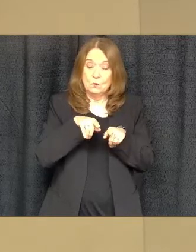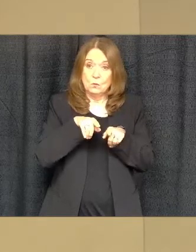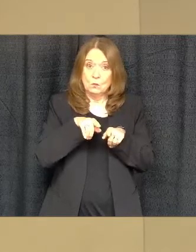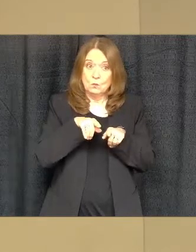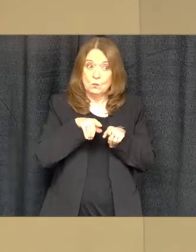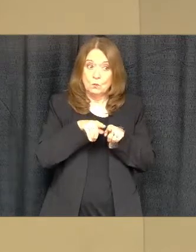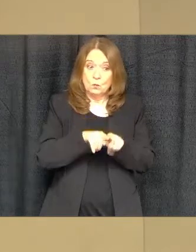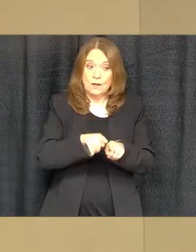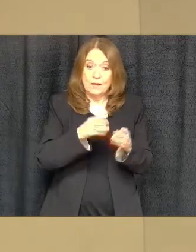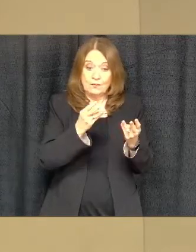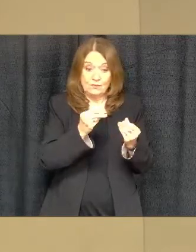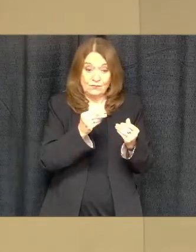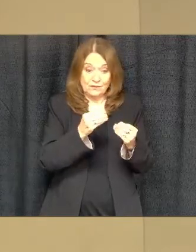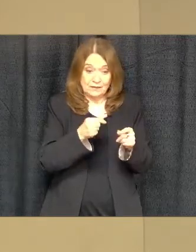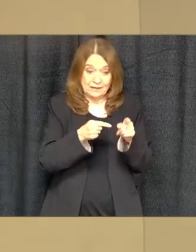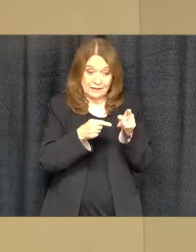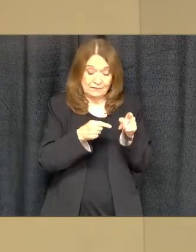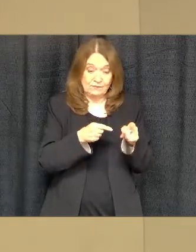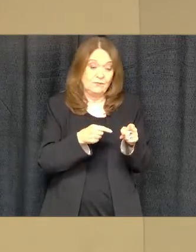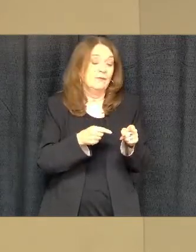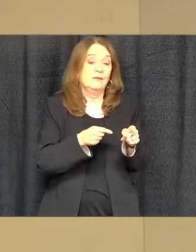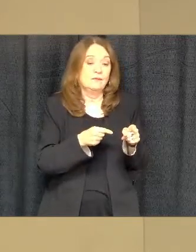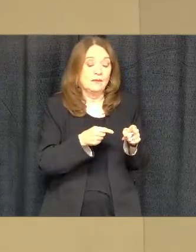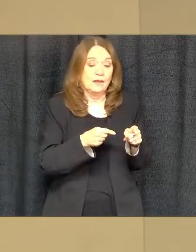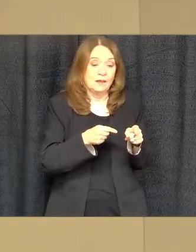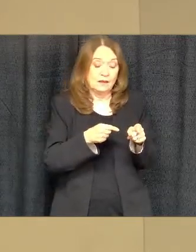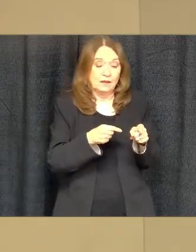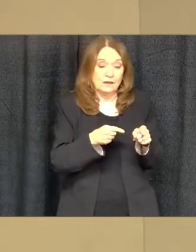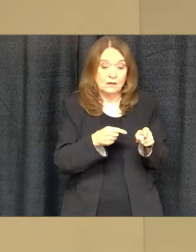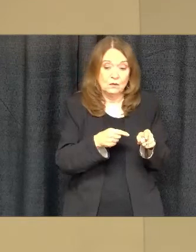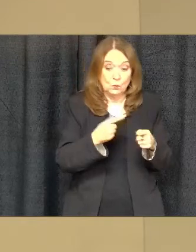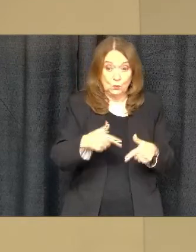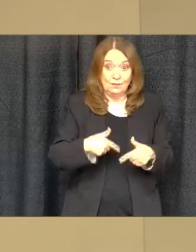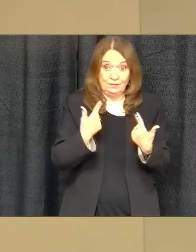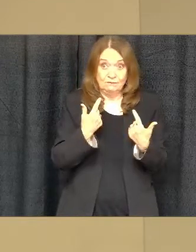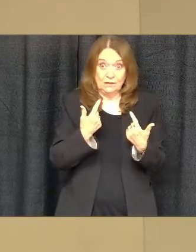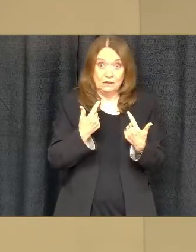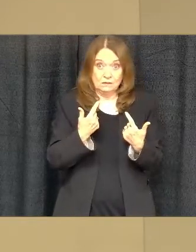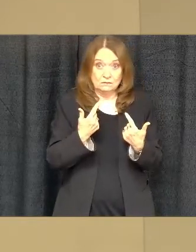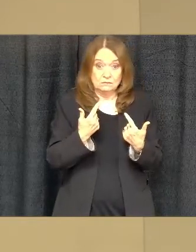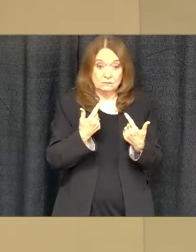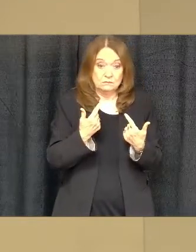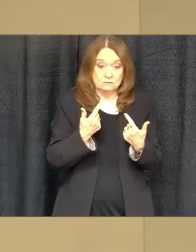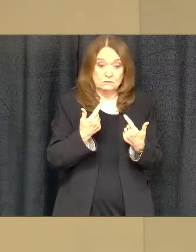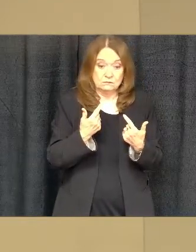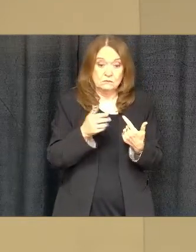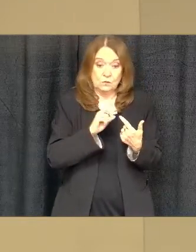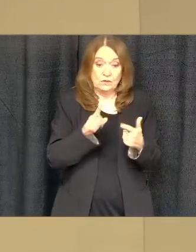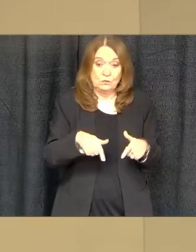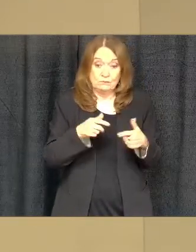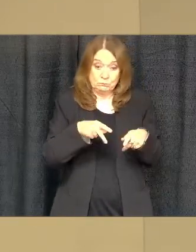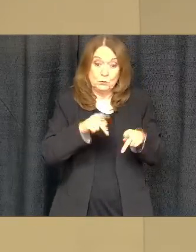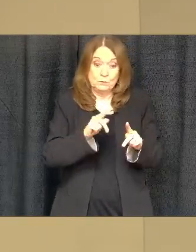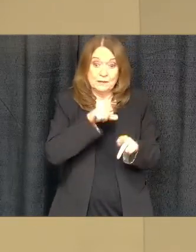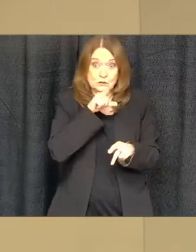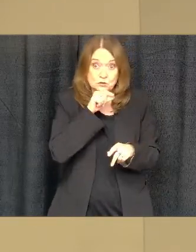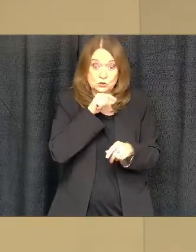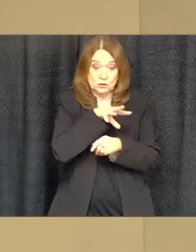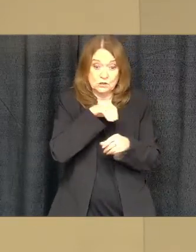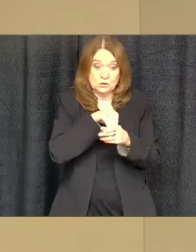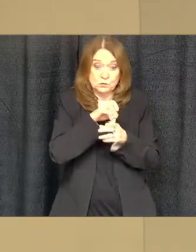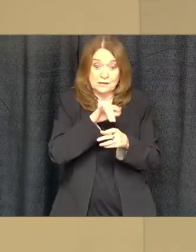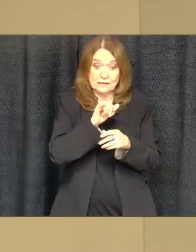the land that they were living on does permit chickens within city limits. It is